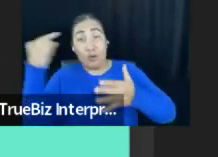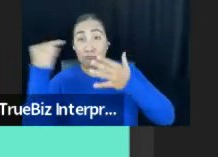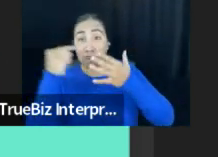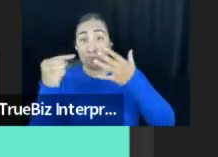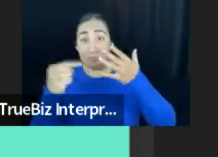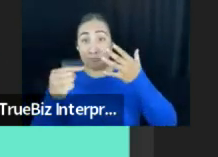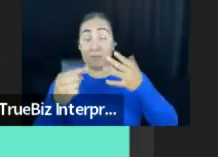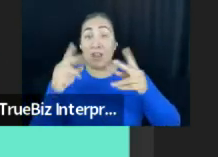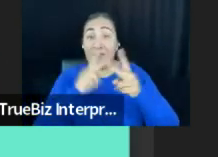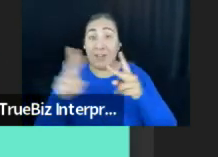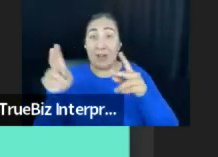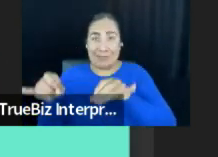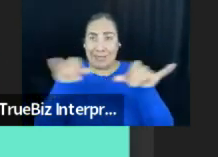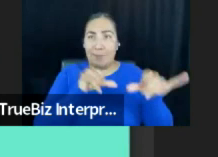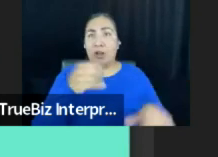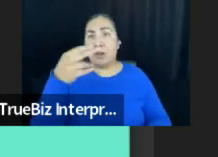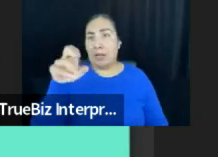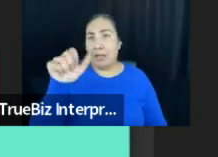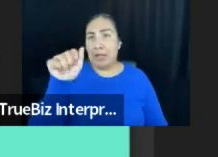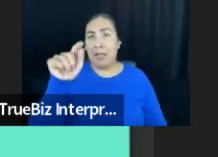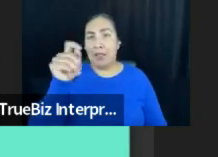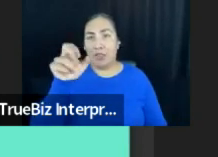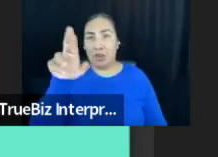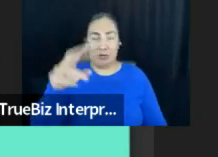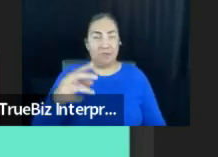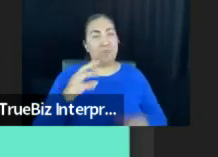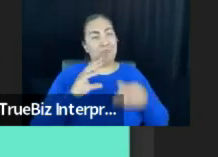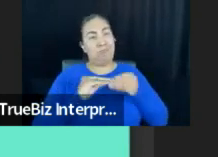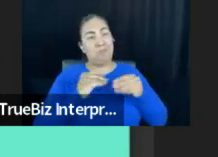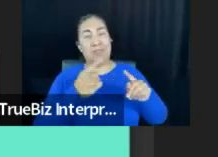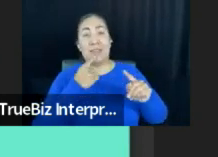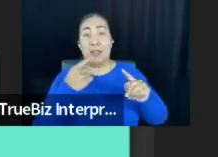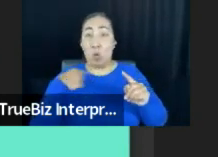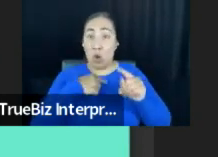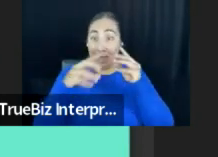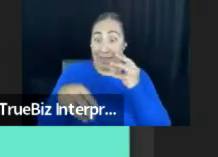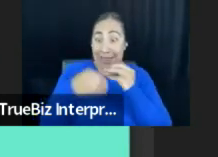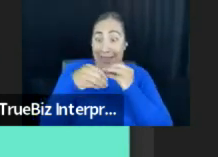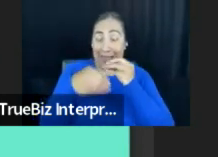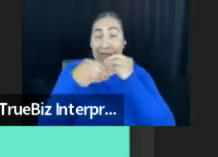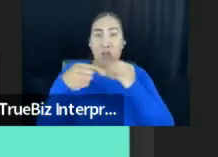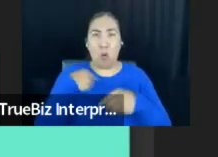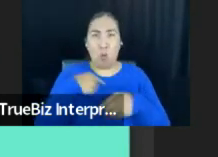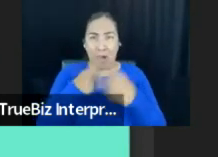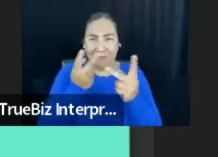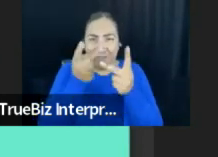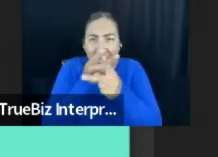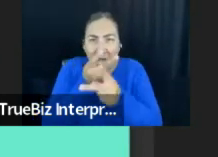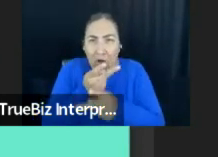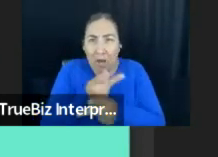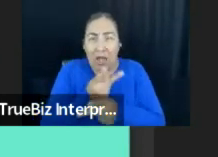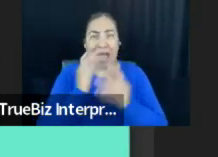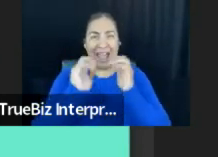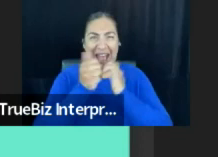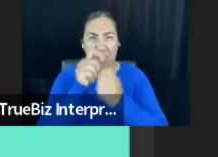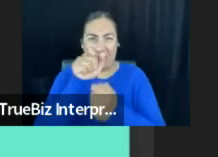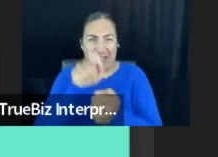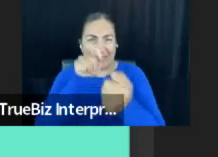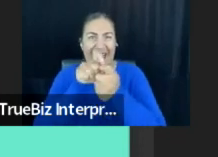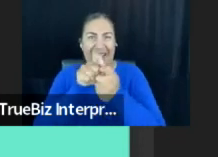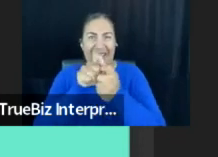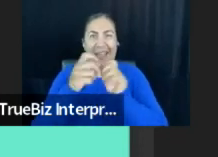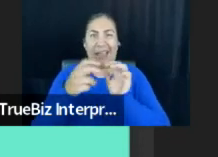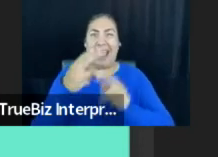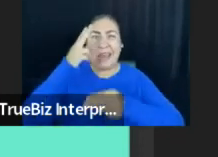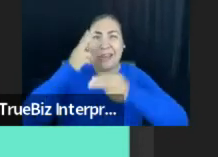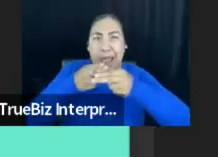similar, as Heather's saying, as we're adding this in, we are figuring out exactly how to name the services that